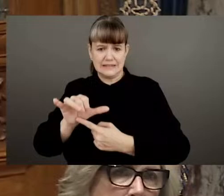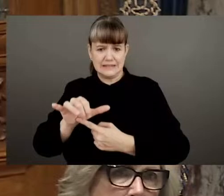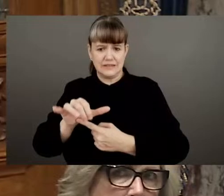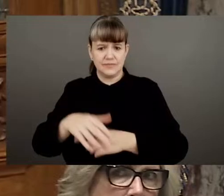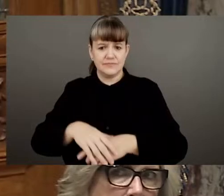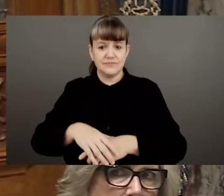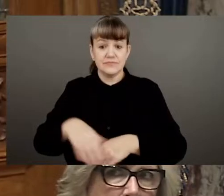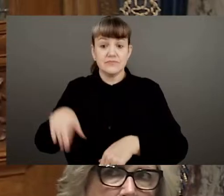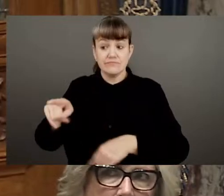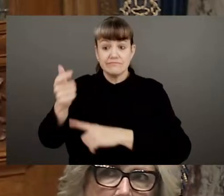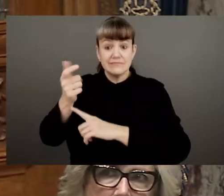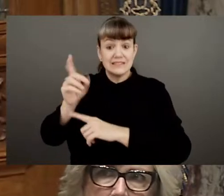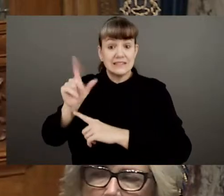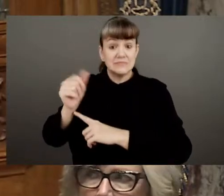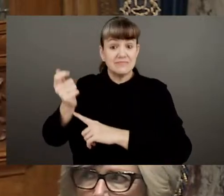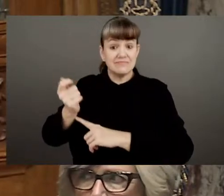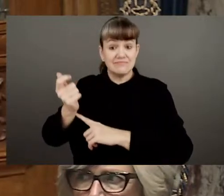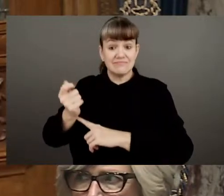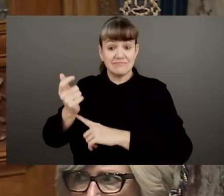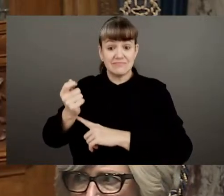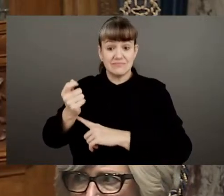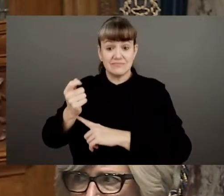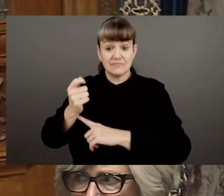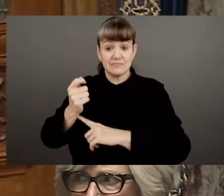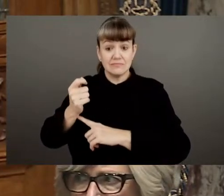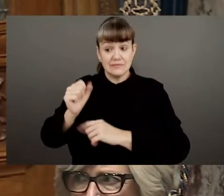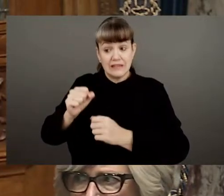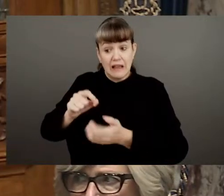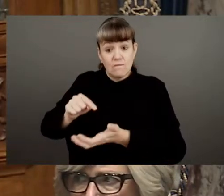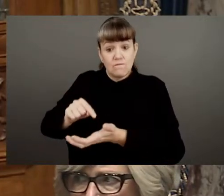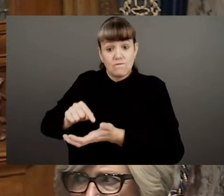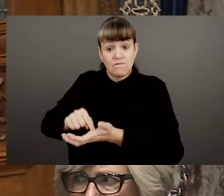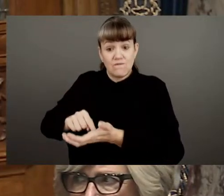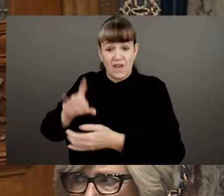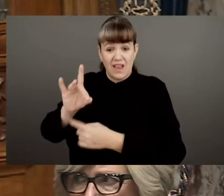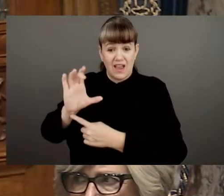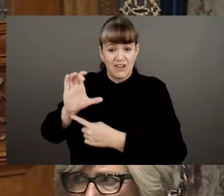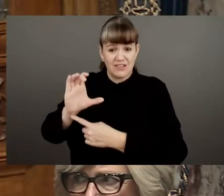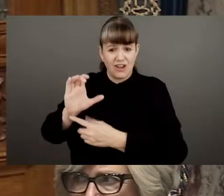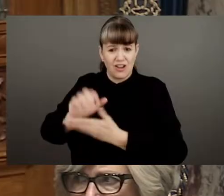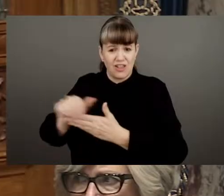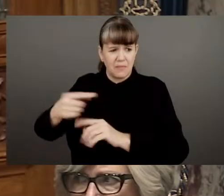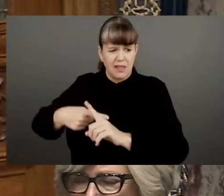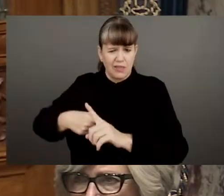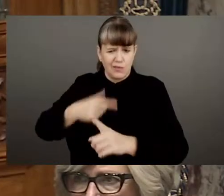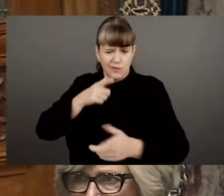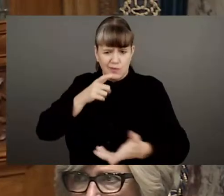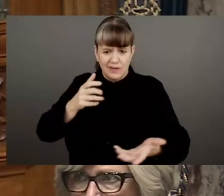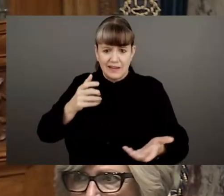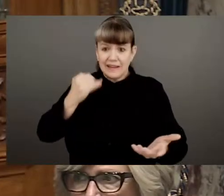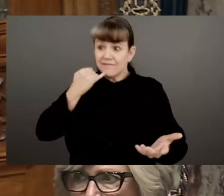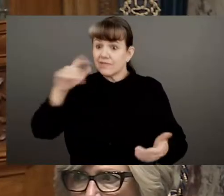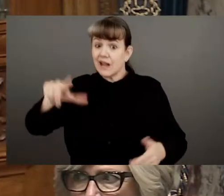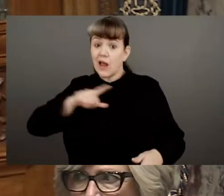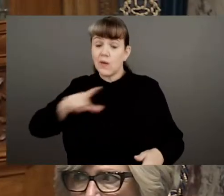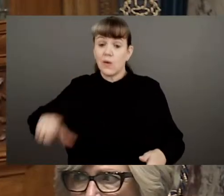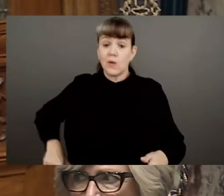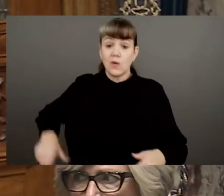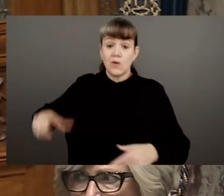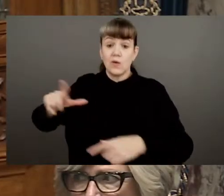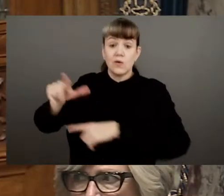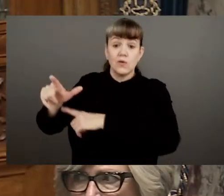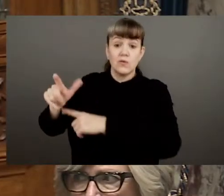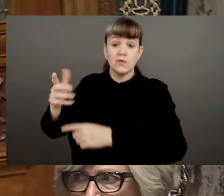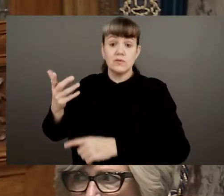would accept her. Winter storm season is here. Nights in cars are getting colder.